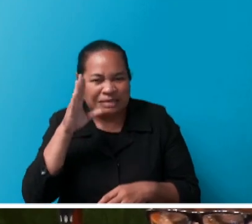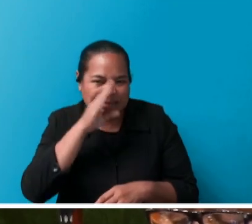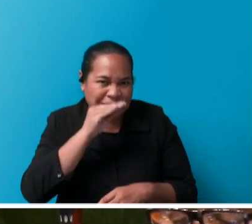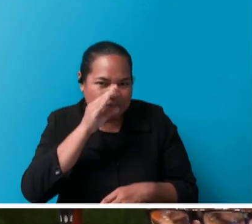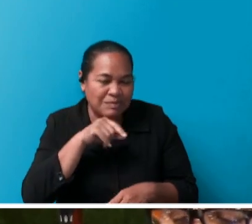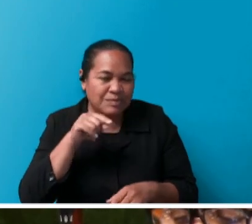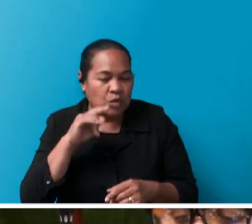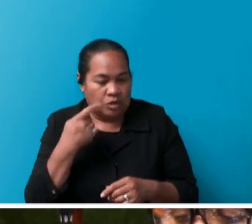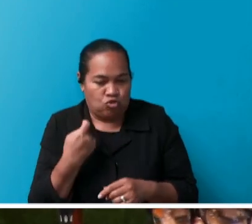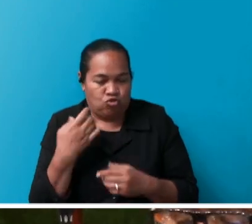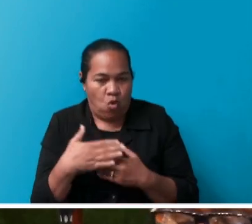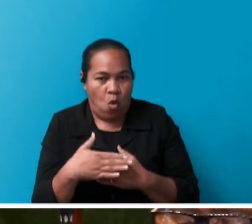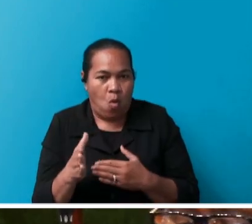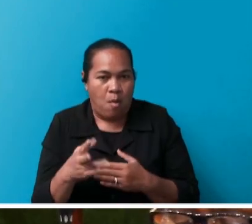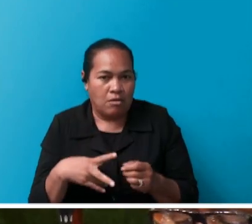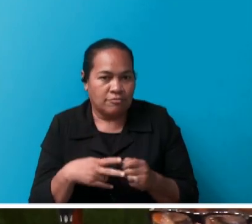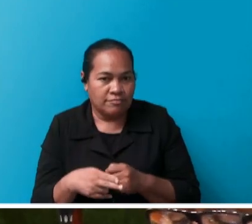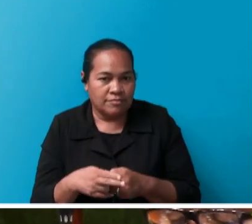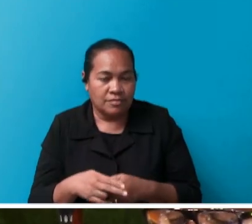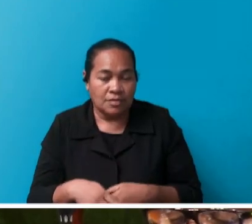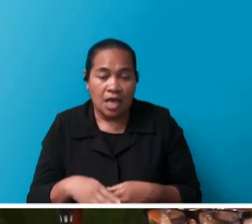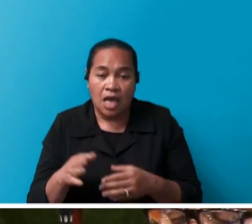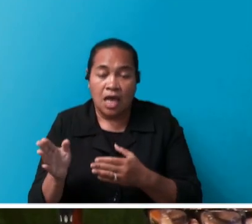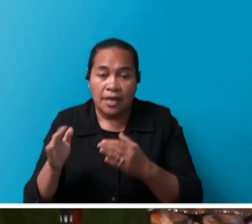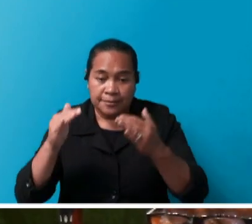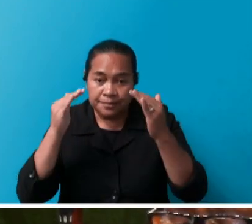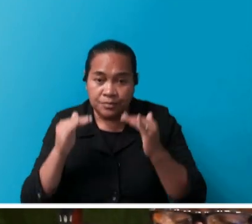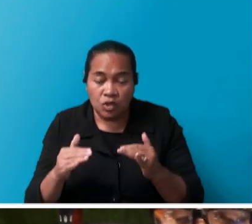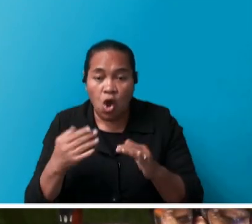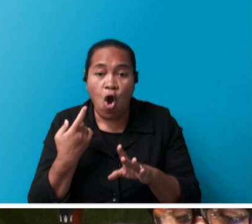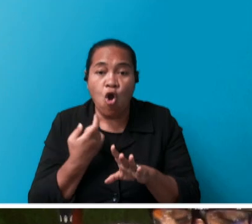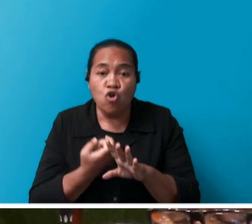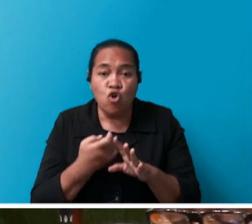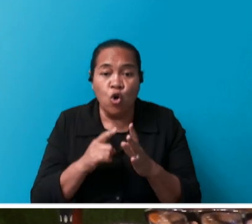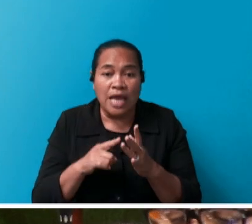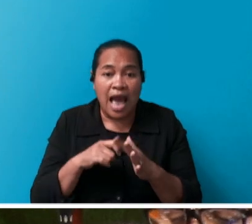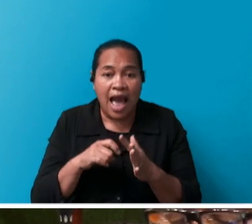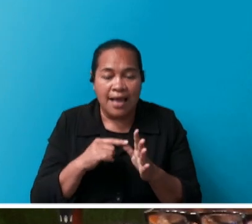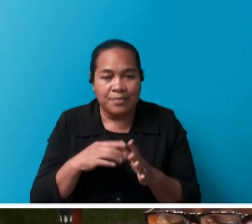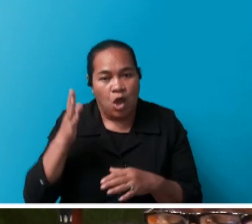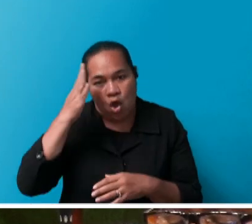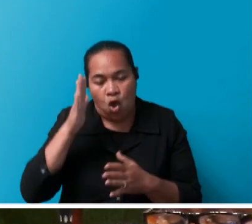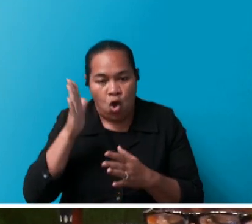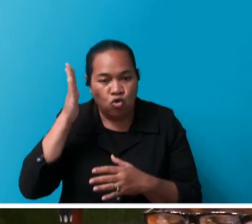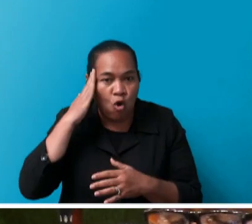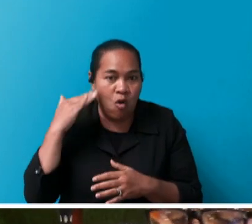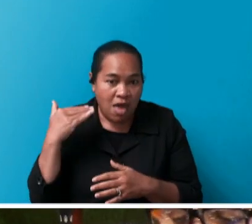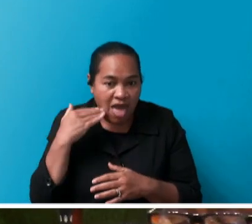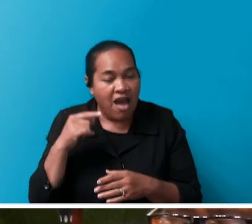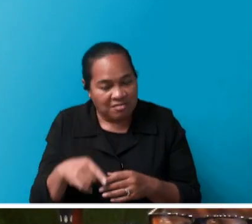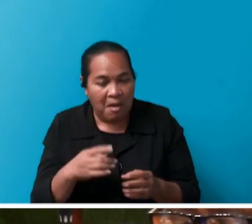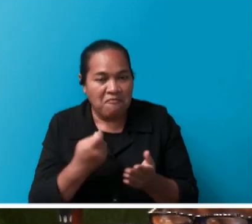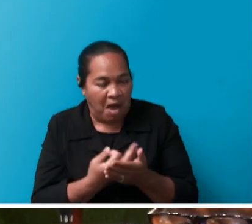will be open shortly. COICA funded and the WHO implemented SHAPE project on the renovation of health facility